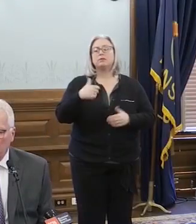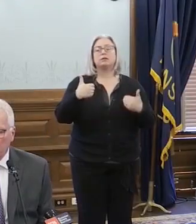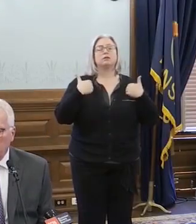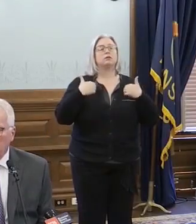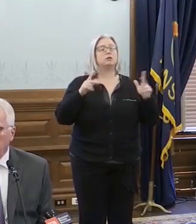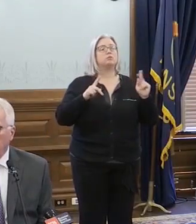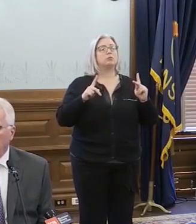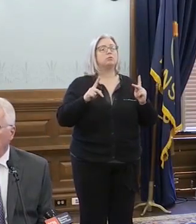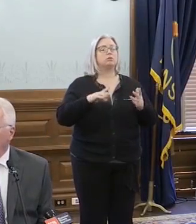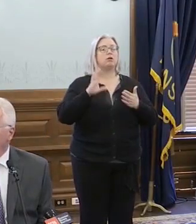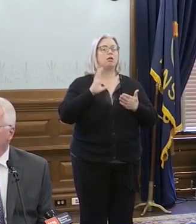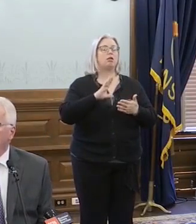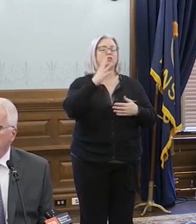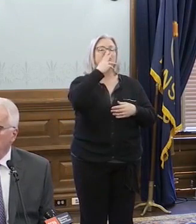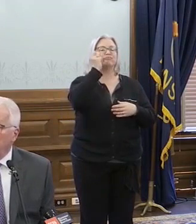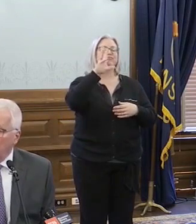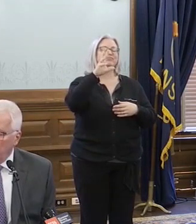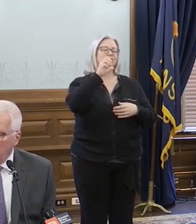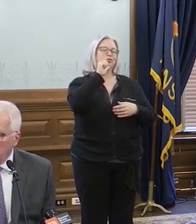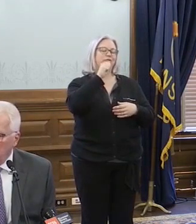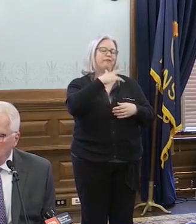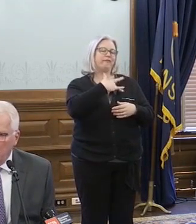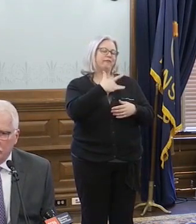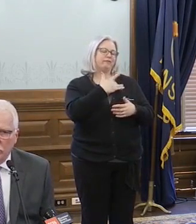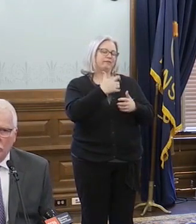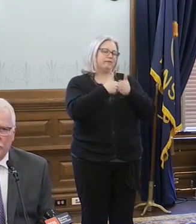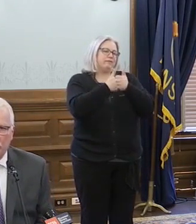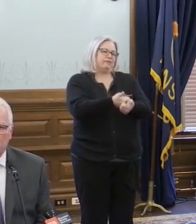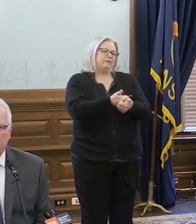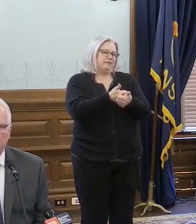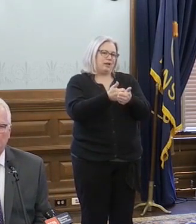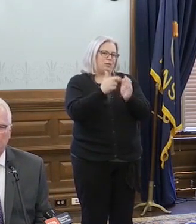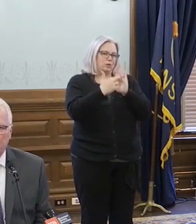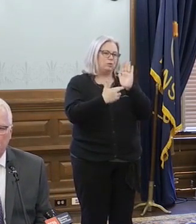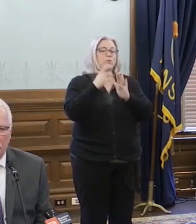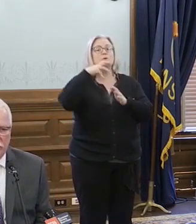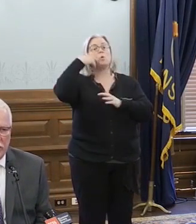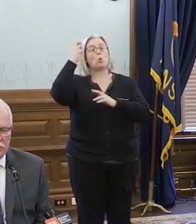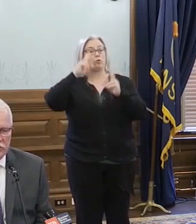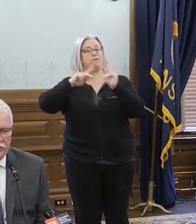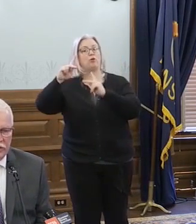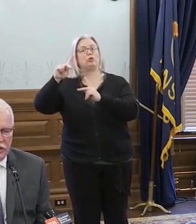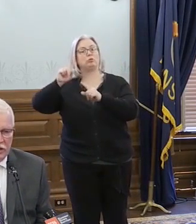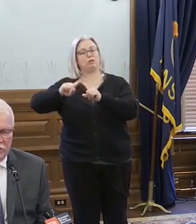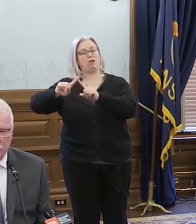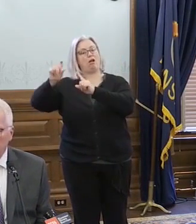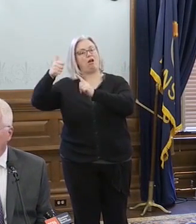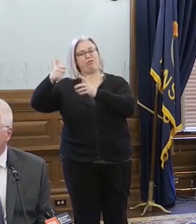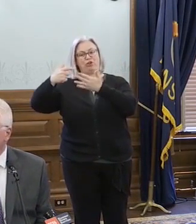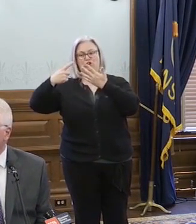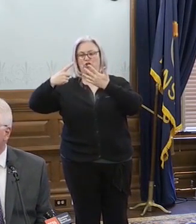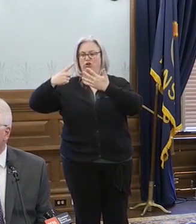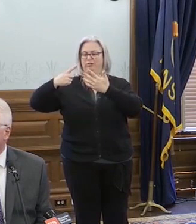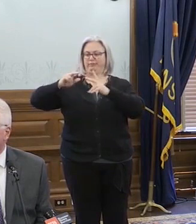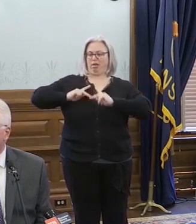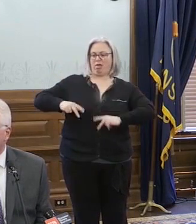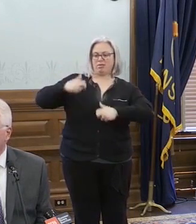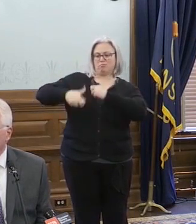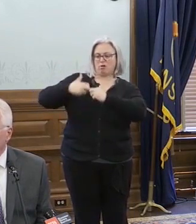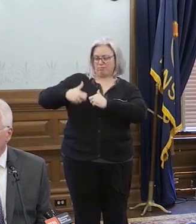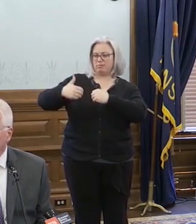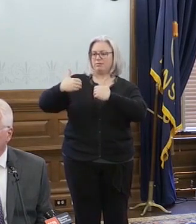Young people are less likely to follow rules and feel vulnerable. And see, older folks and people with other kinds of immune deficiencies and